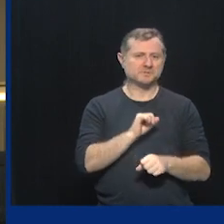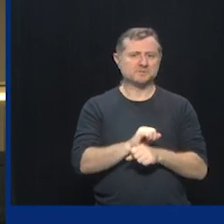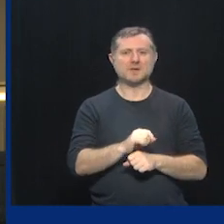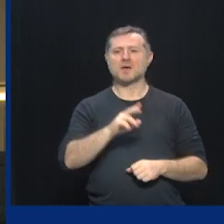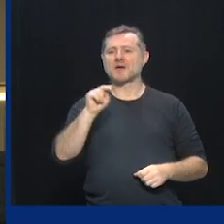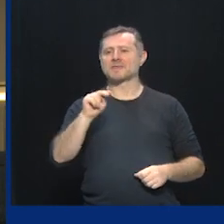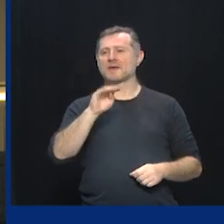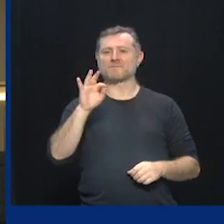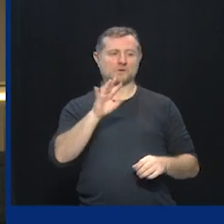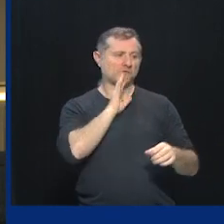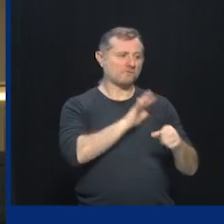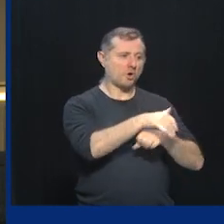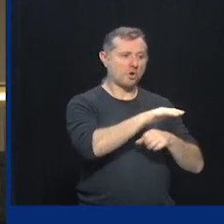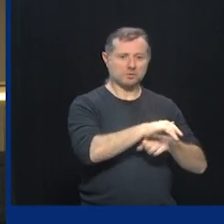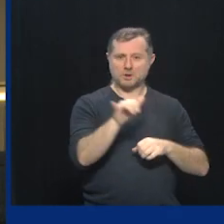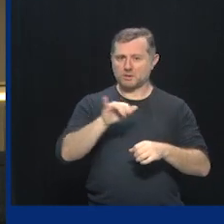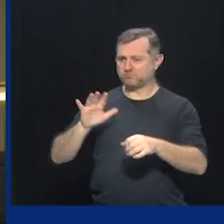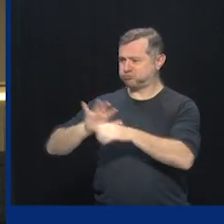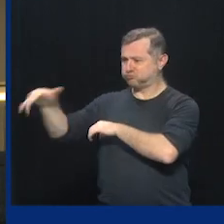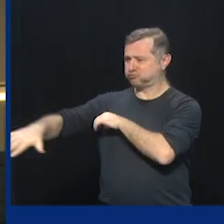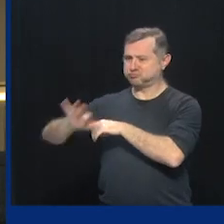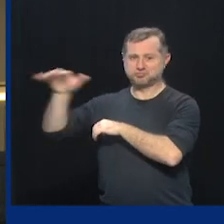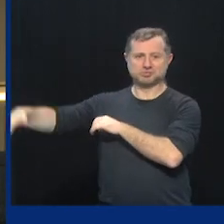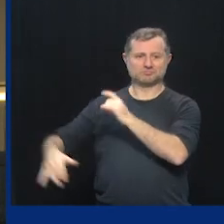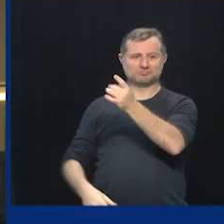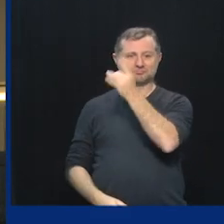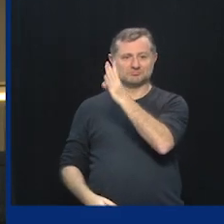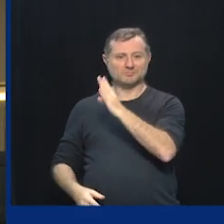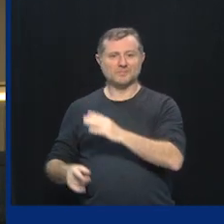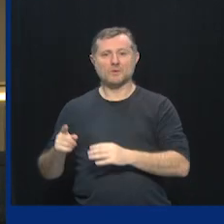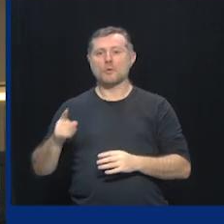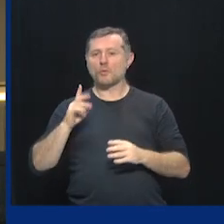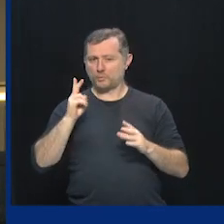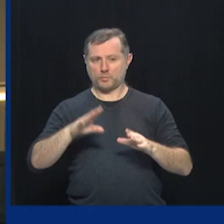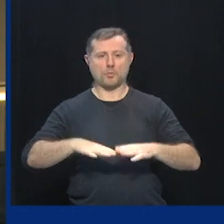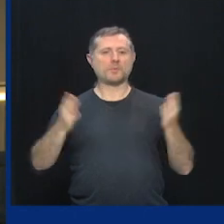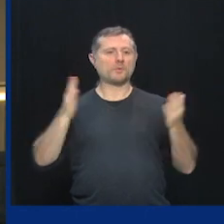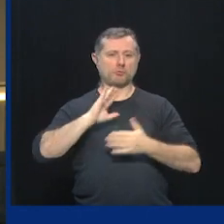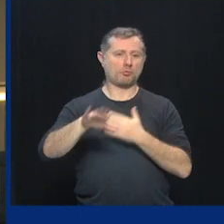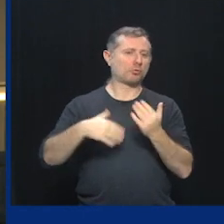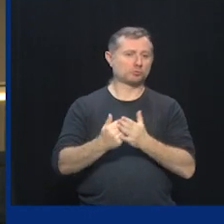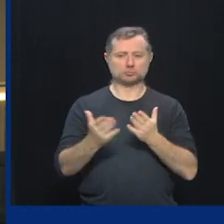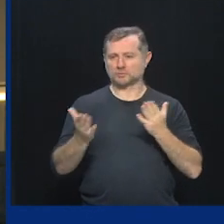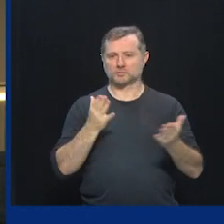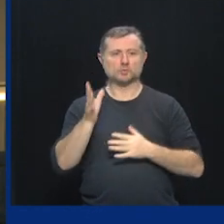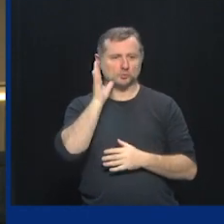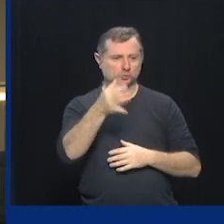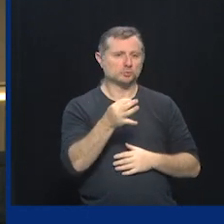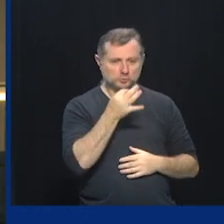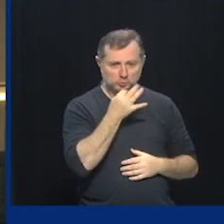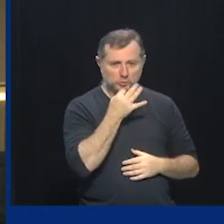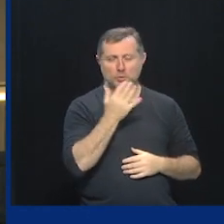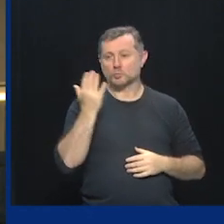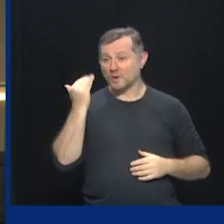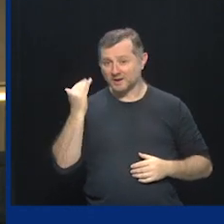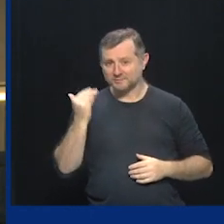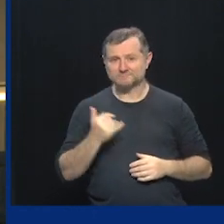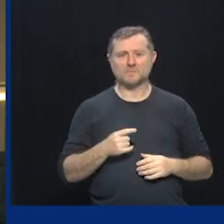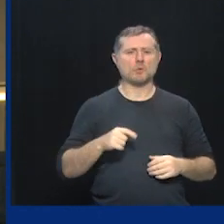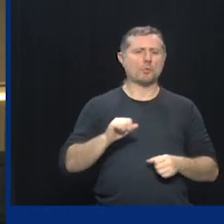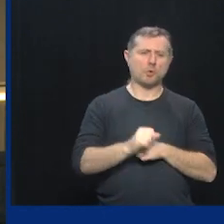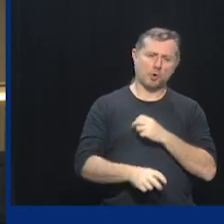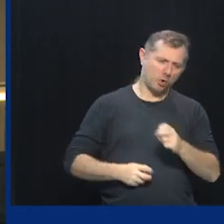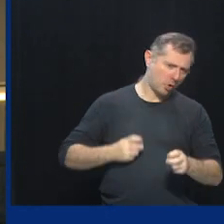service, I'm told, will be restored shortly. And that's really due to the hard work and dedication